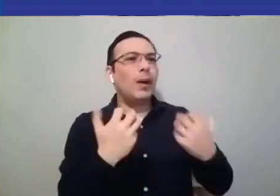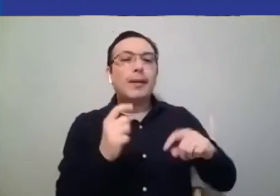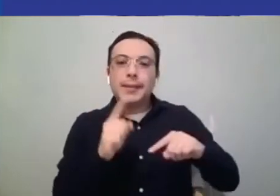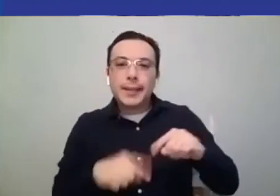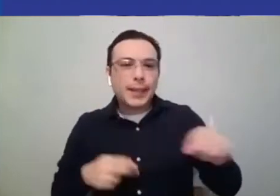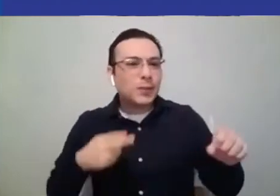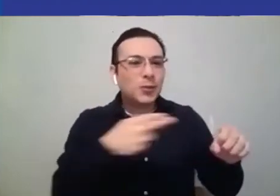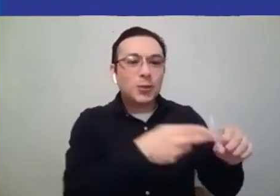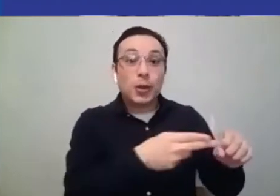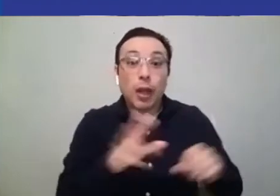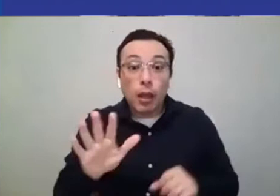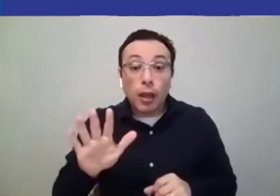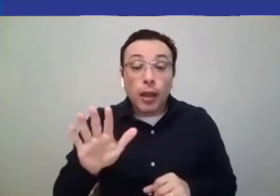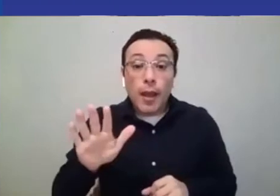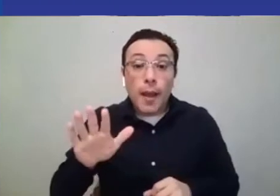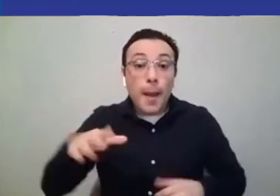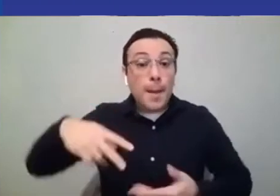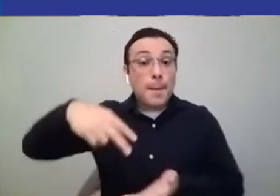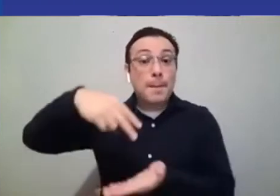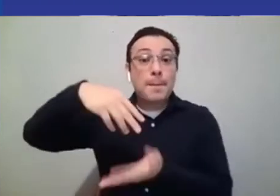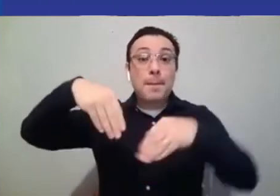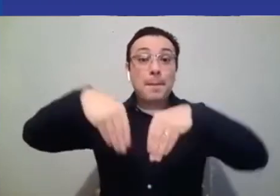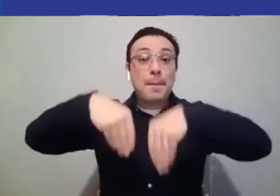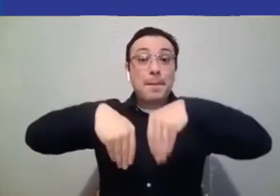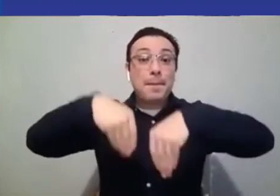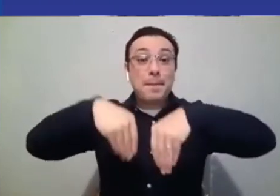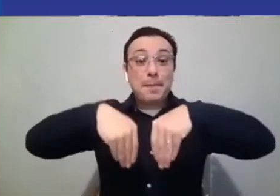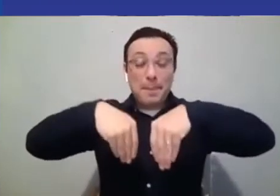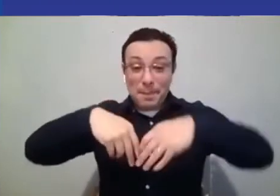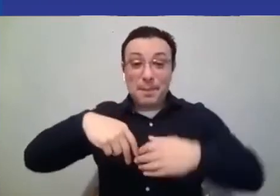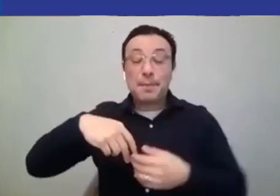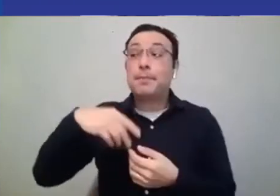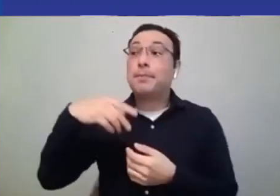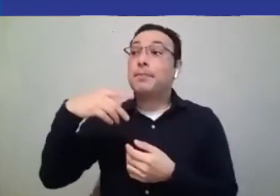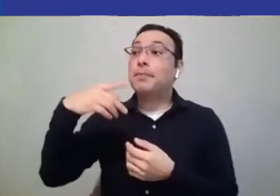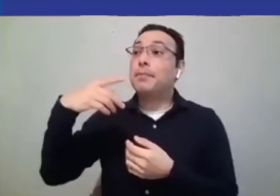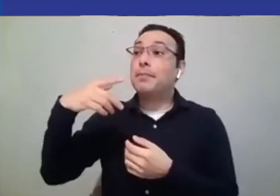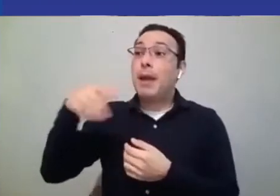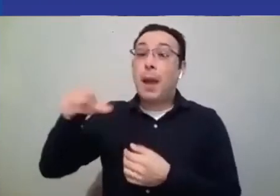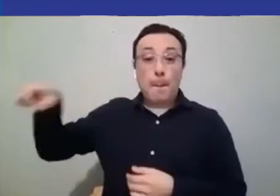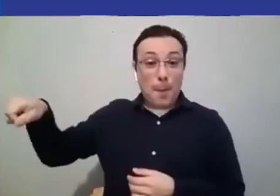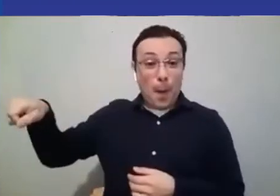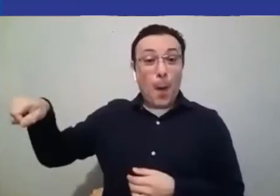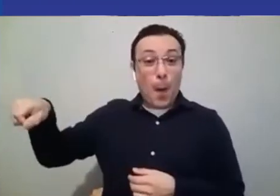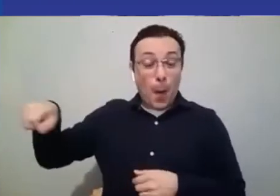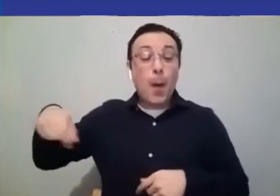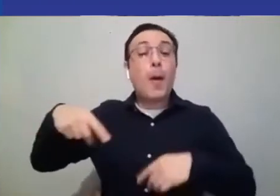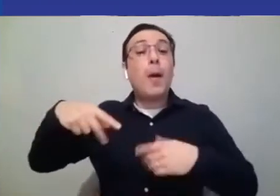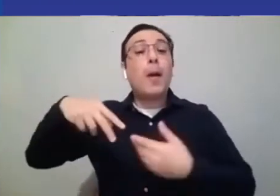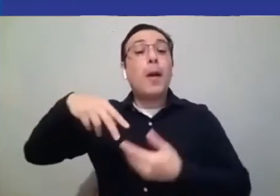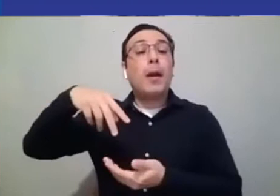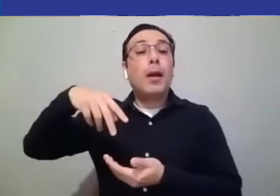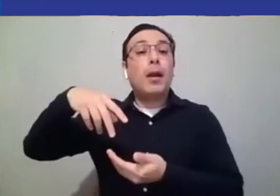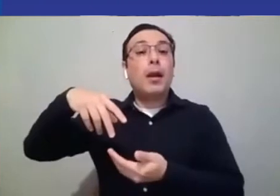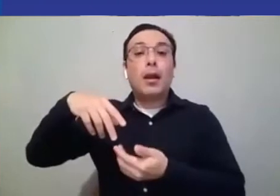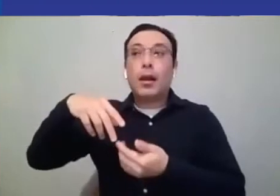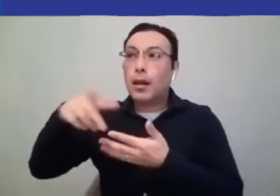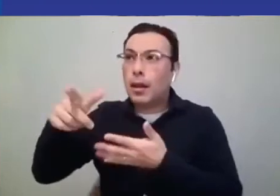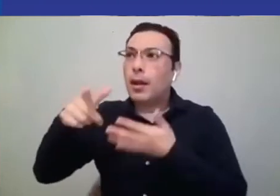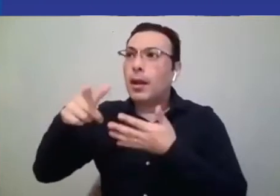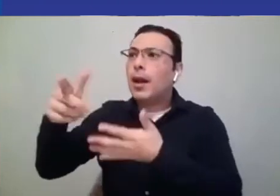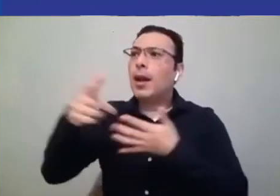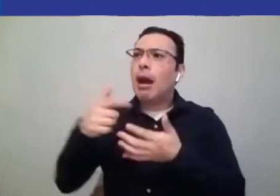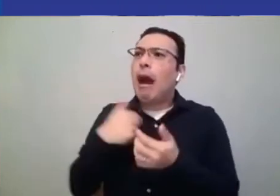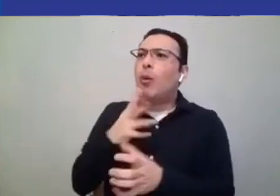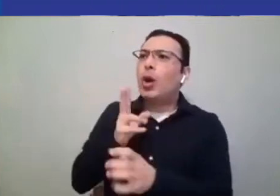but feeling like an outsider. And even if it was ballet bar, like that was a social activity that I could have participated in with my mother, but she kind of was